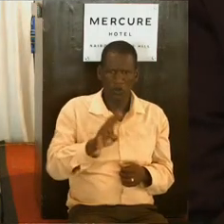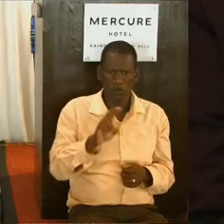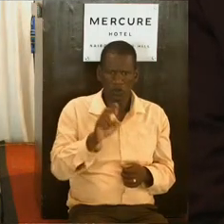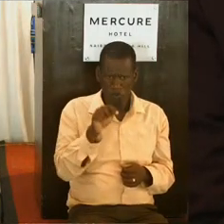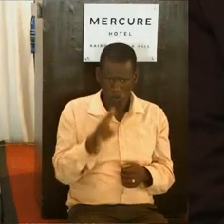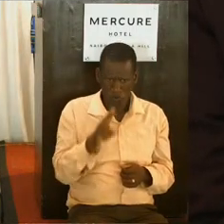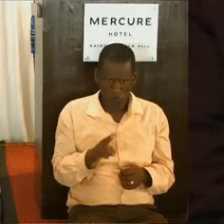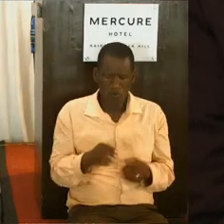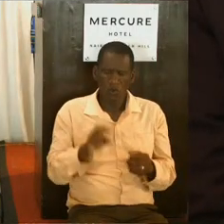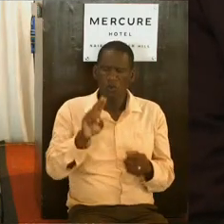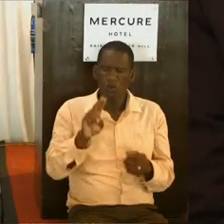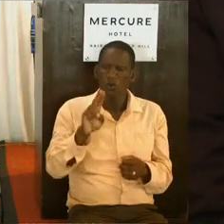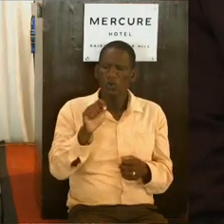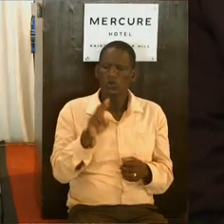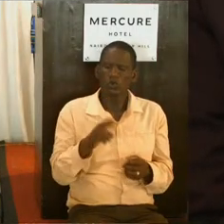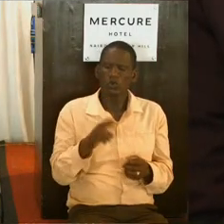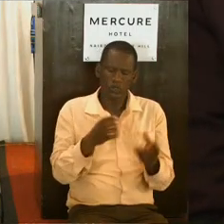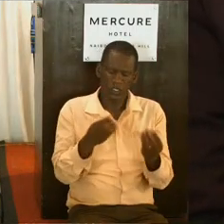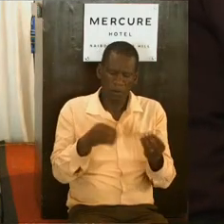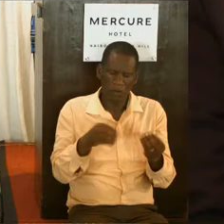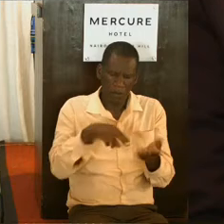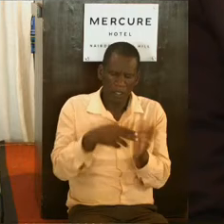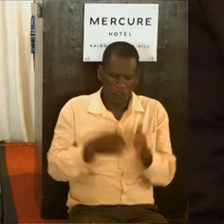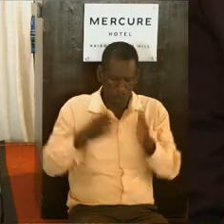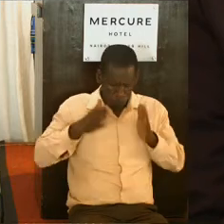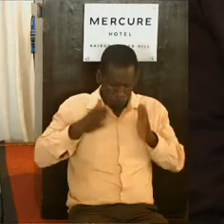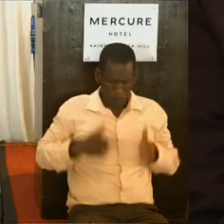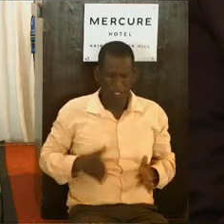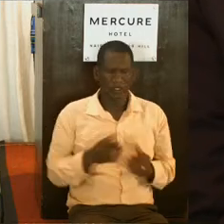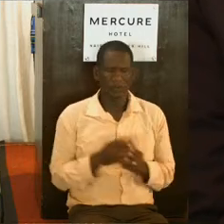simply means humanism